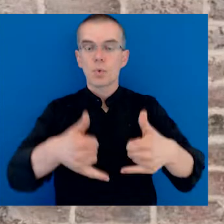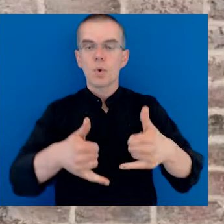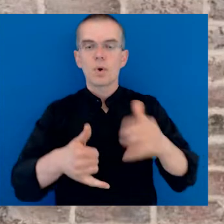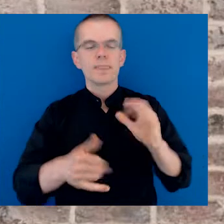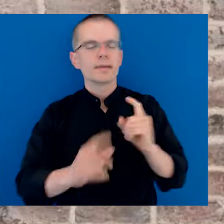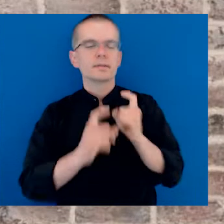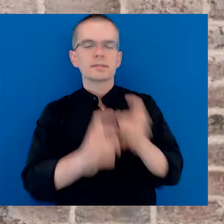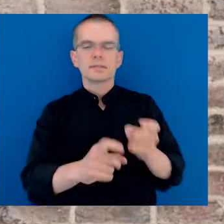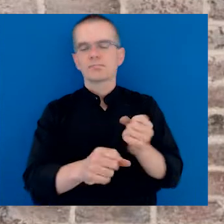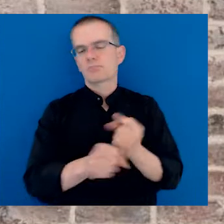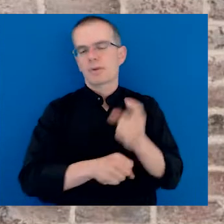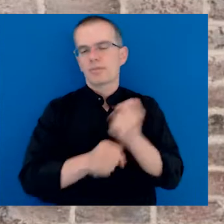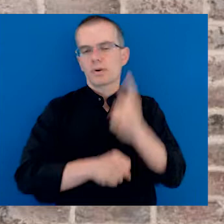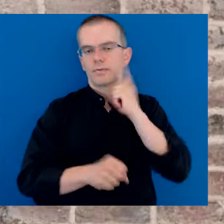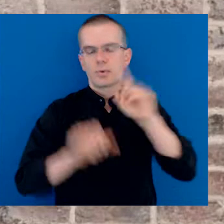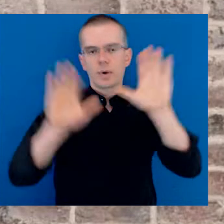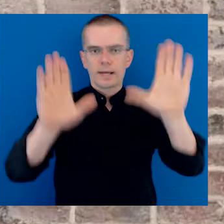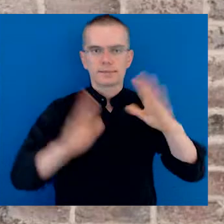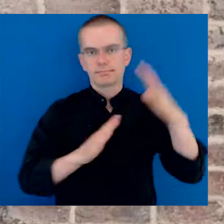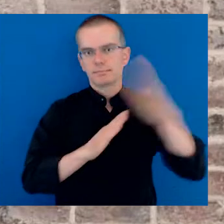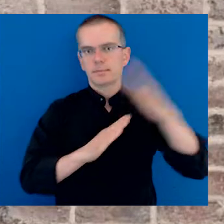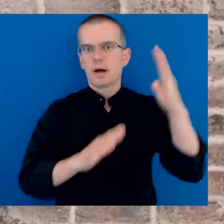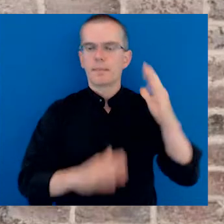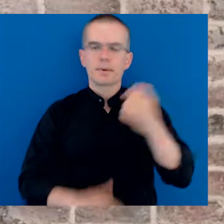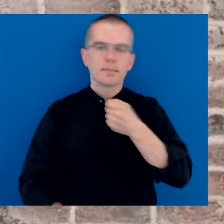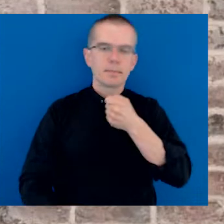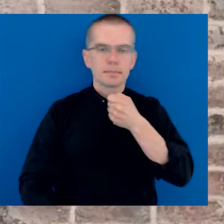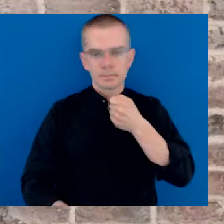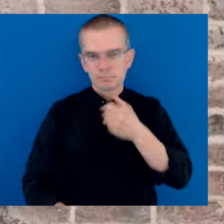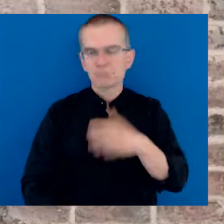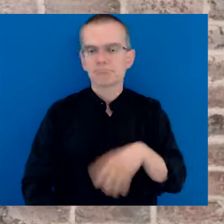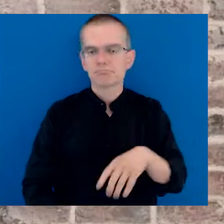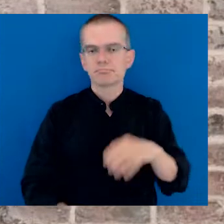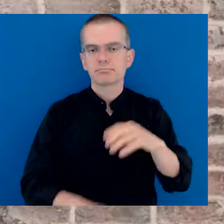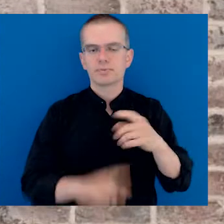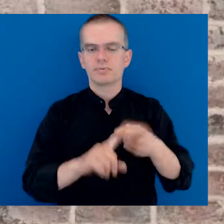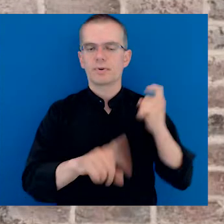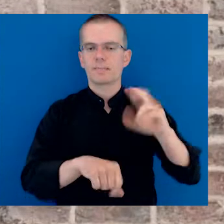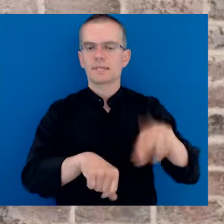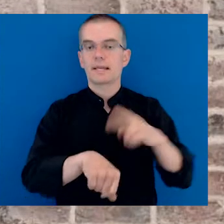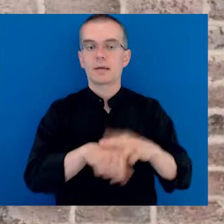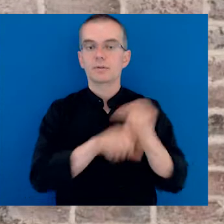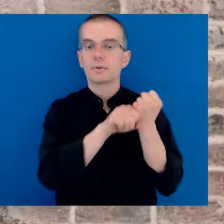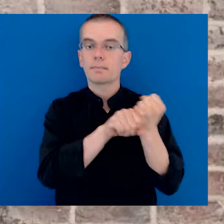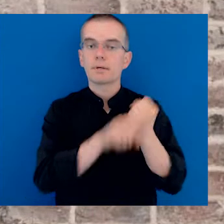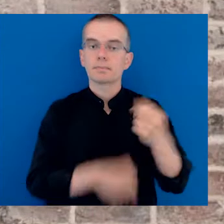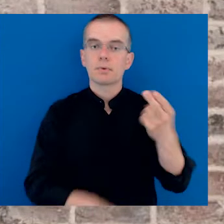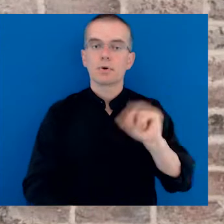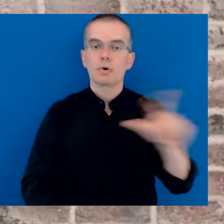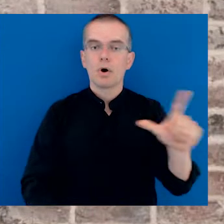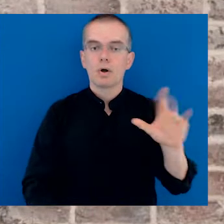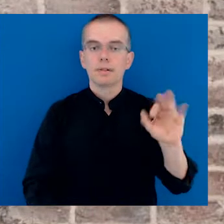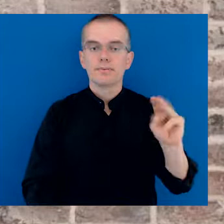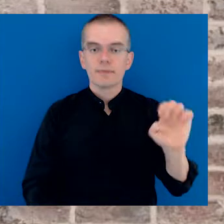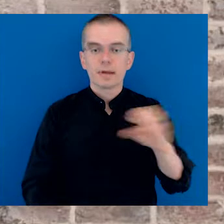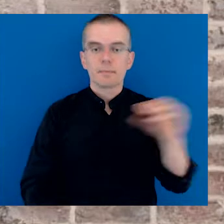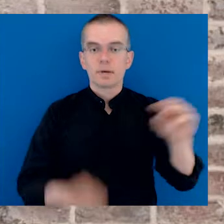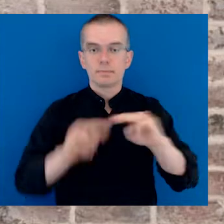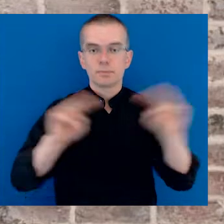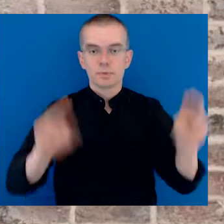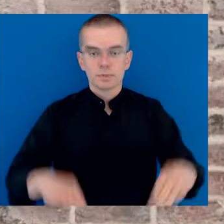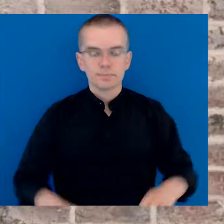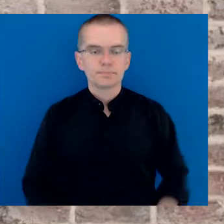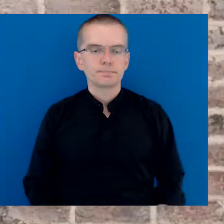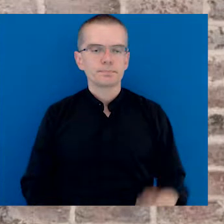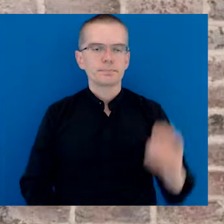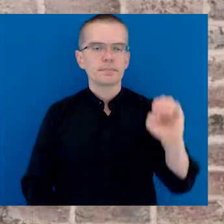Award that is presented annually for excellence in broadcasting by the National Baseball Hall of Fame and Museum.